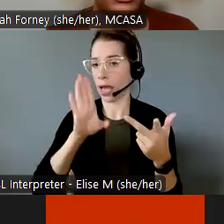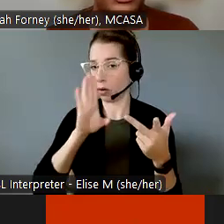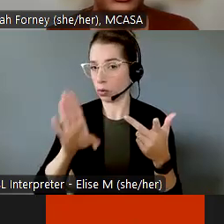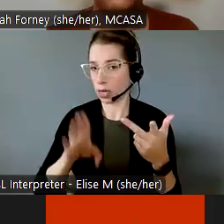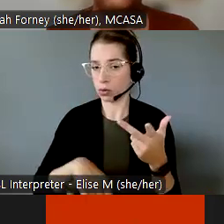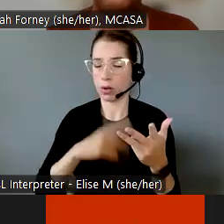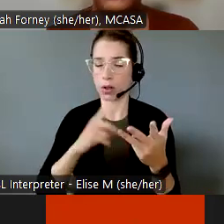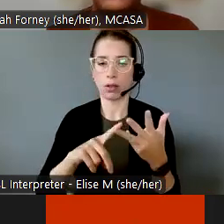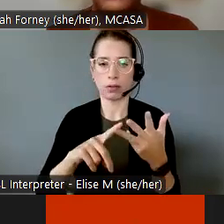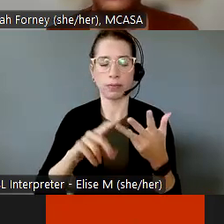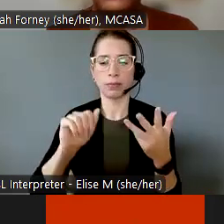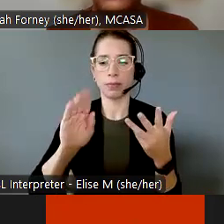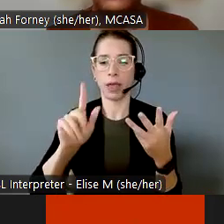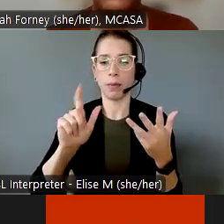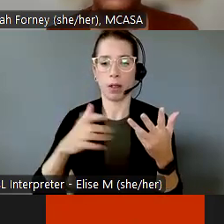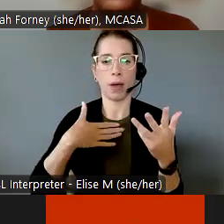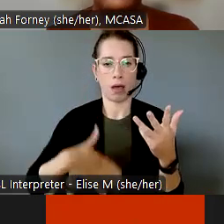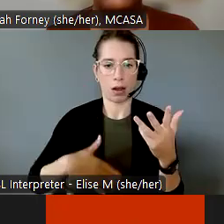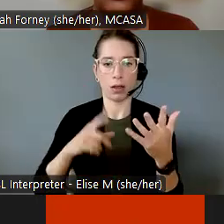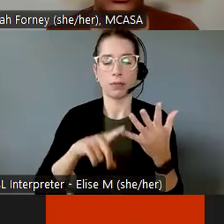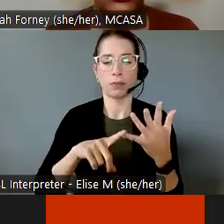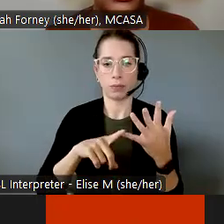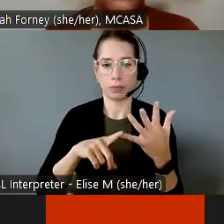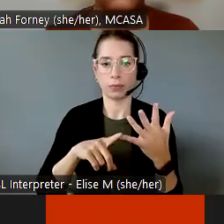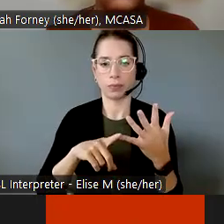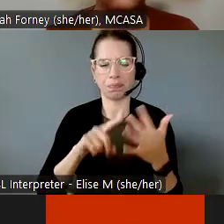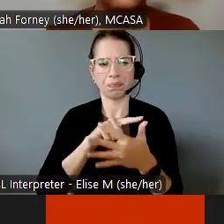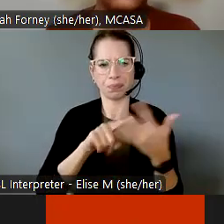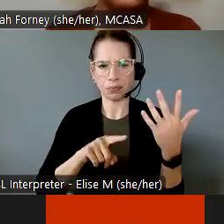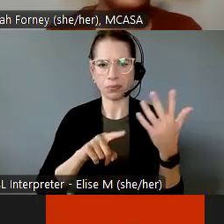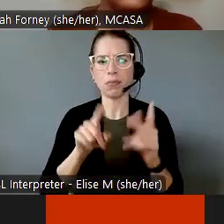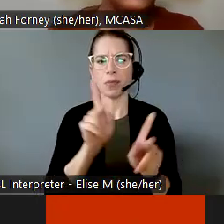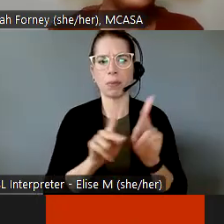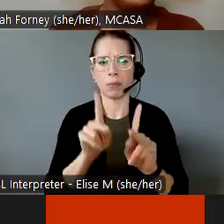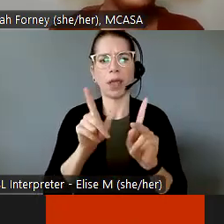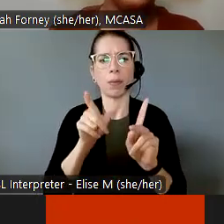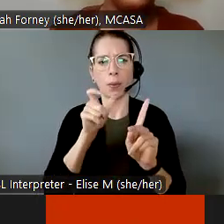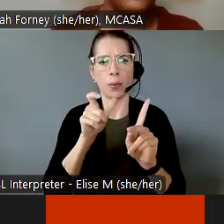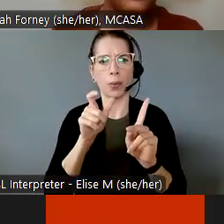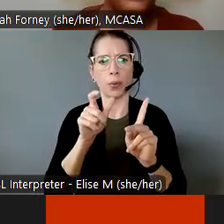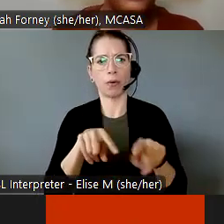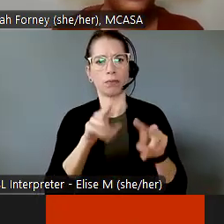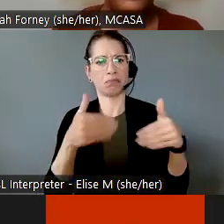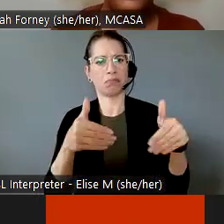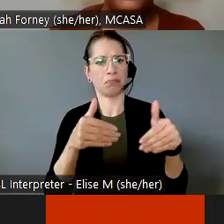heterosexual, able-bodied. Those are the individuals that are seen as the standard.